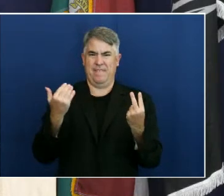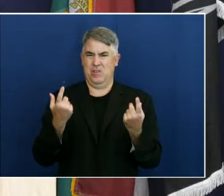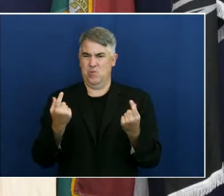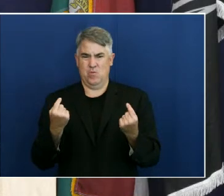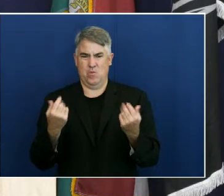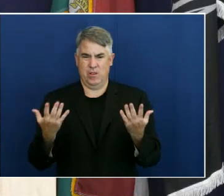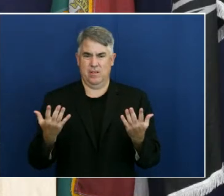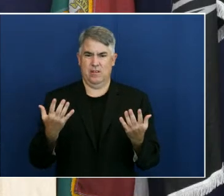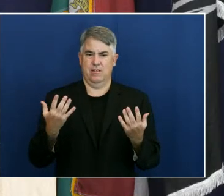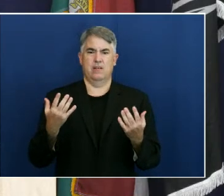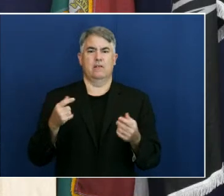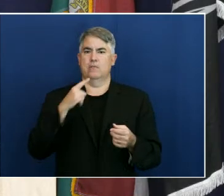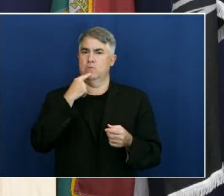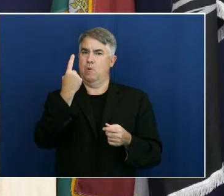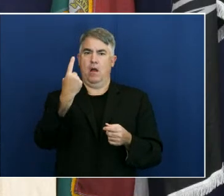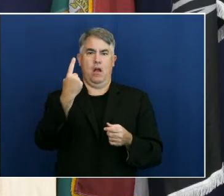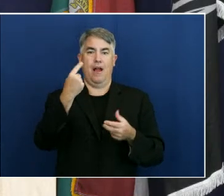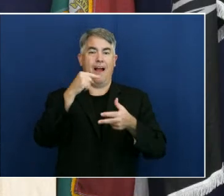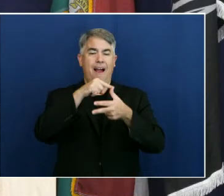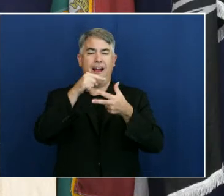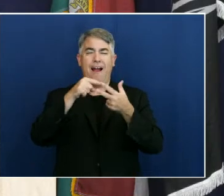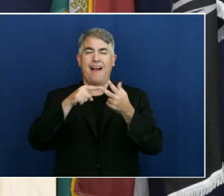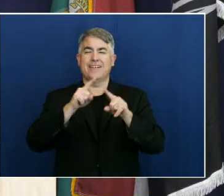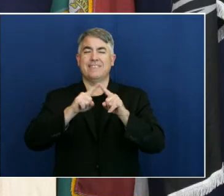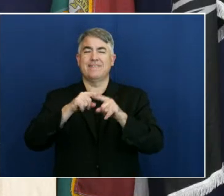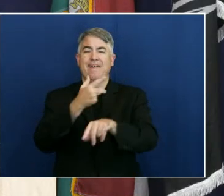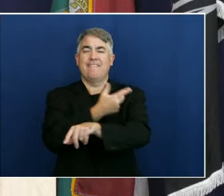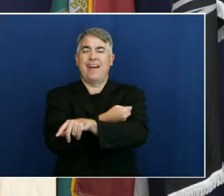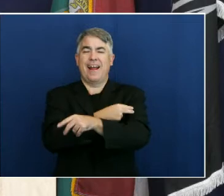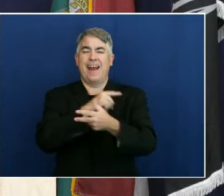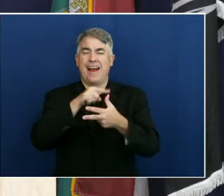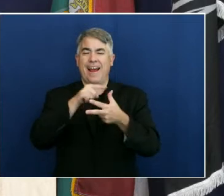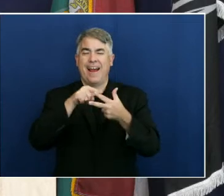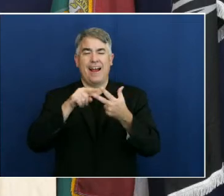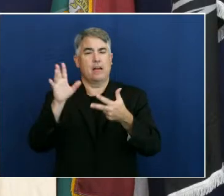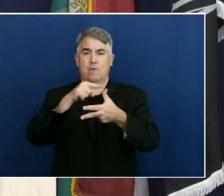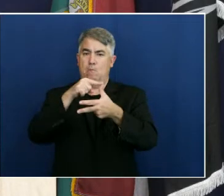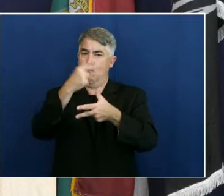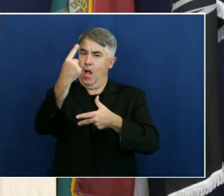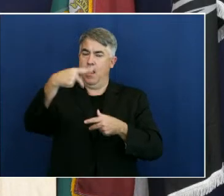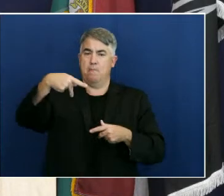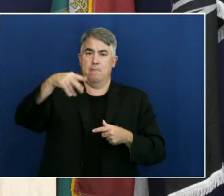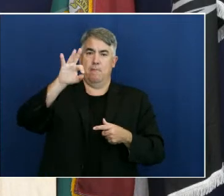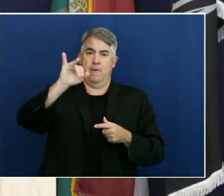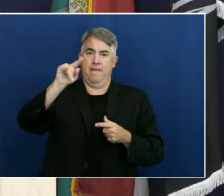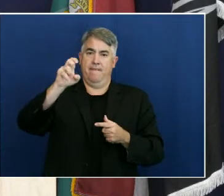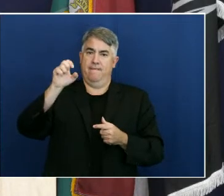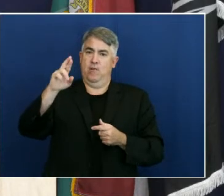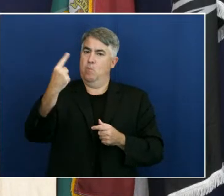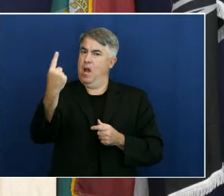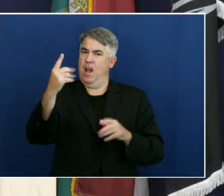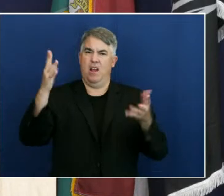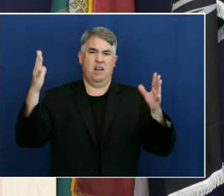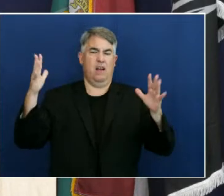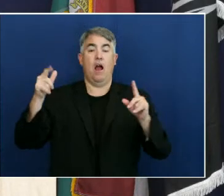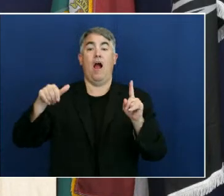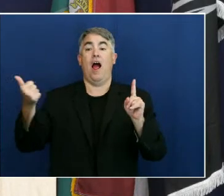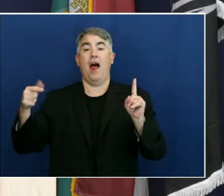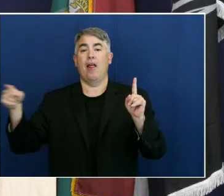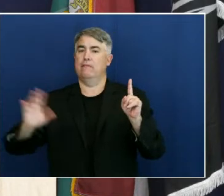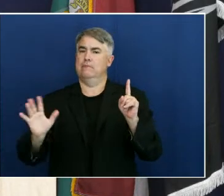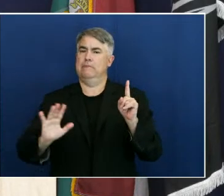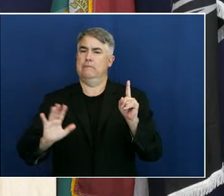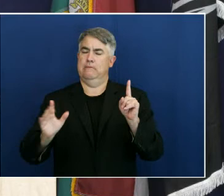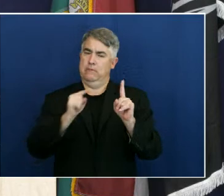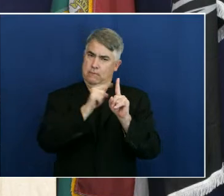one in which they're eligible for. The good news is we have significant quantities of Pfizer vaccine on hand. We've been able to, as we've